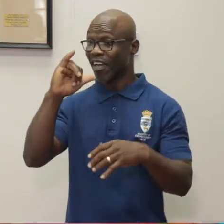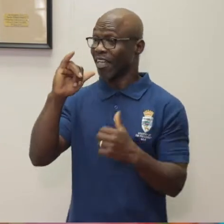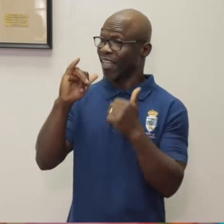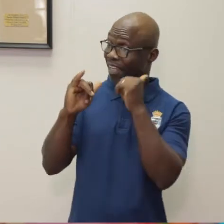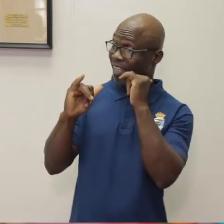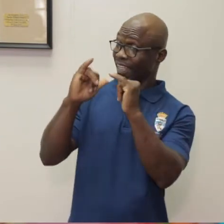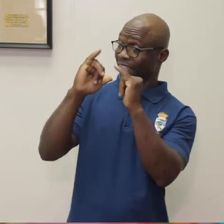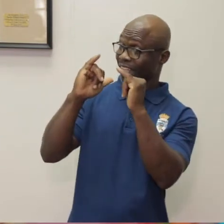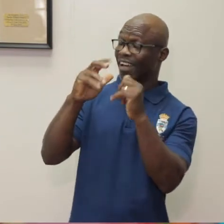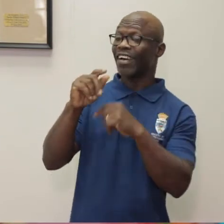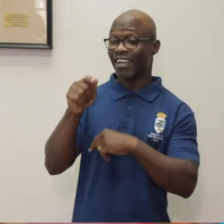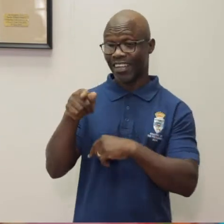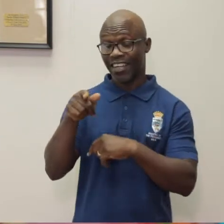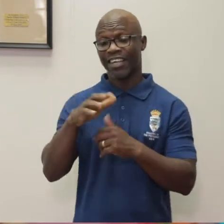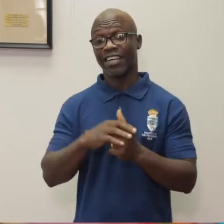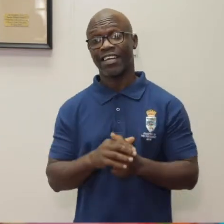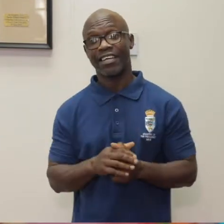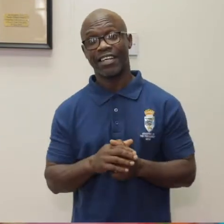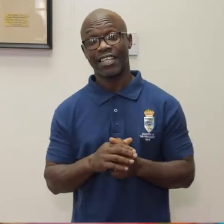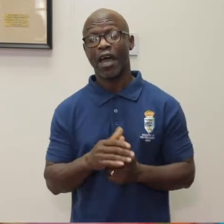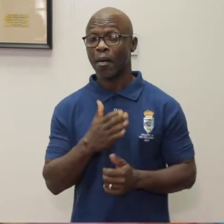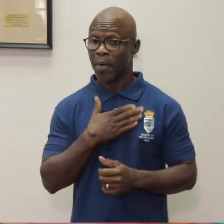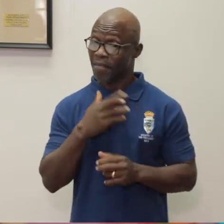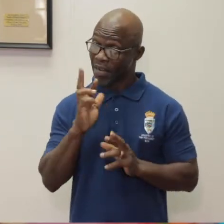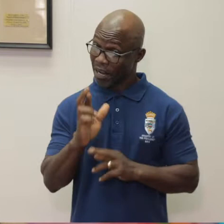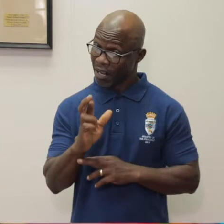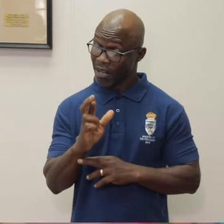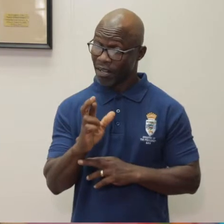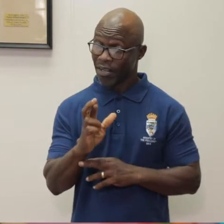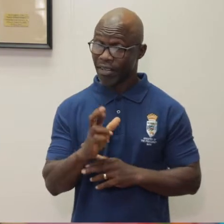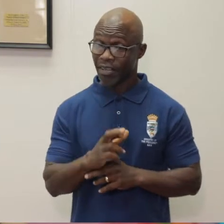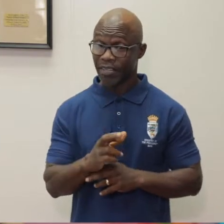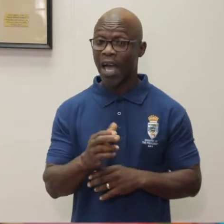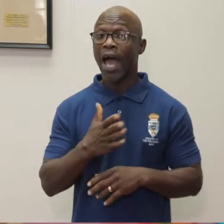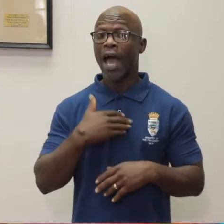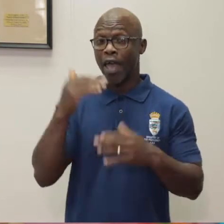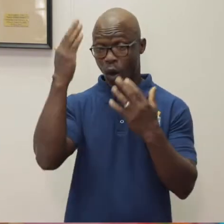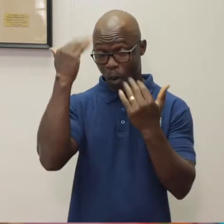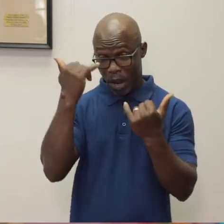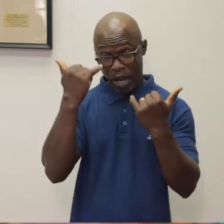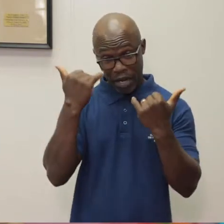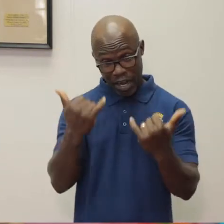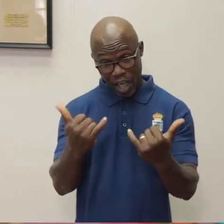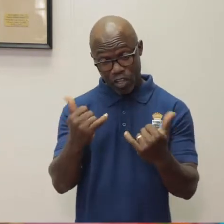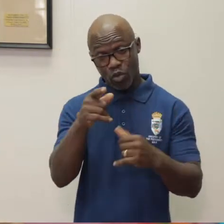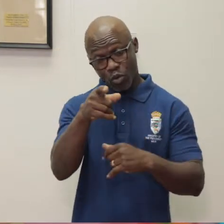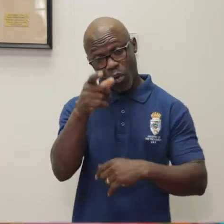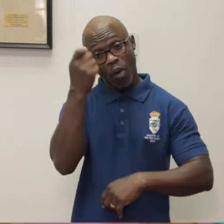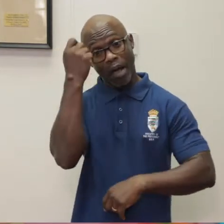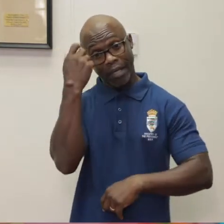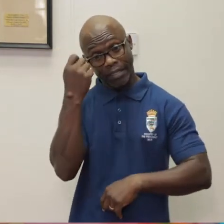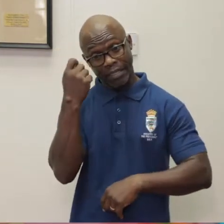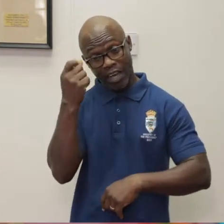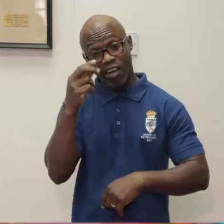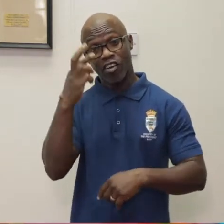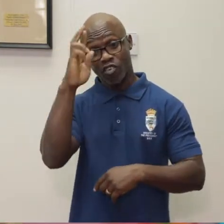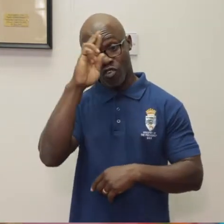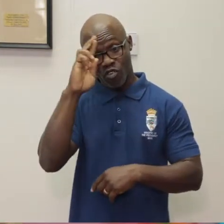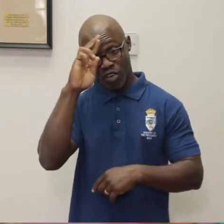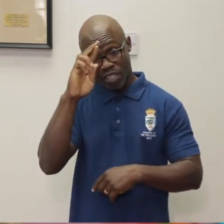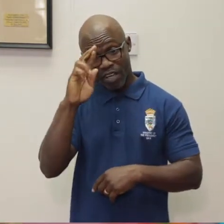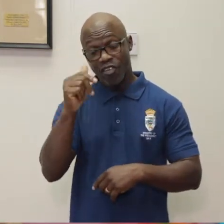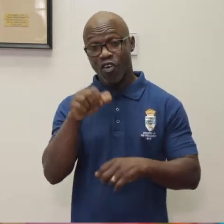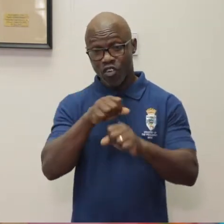club. My friends, I hope by now that you understand the reasons for the